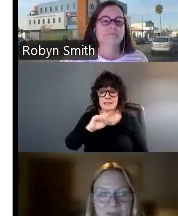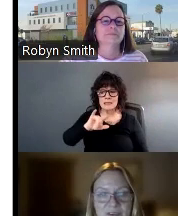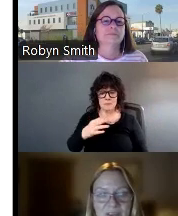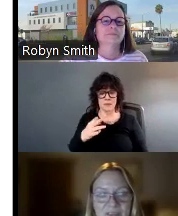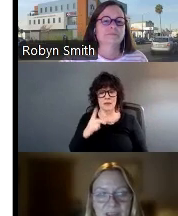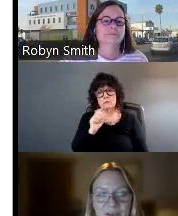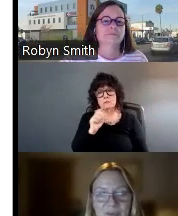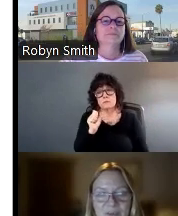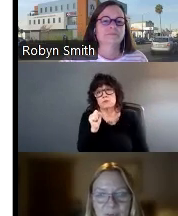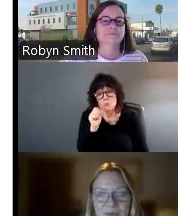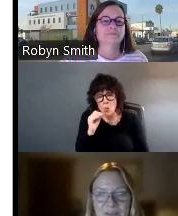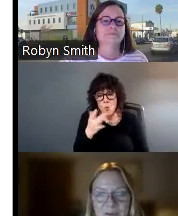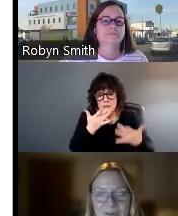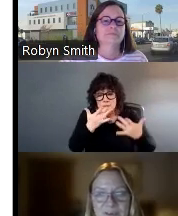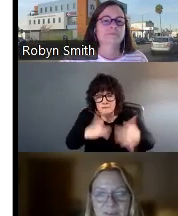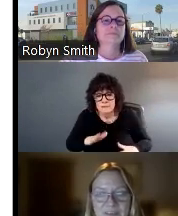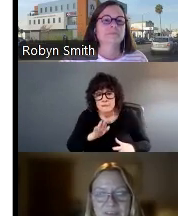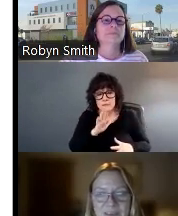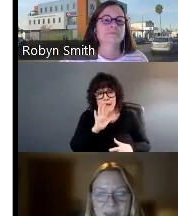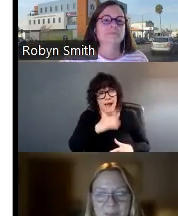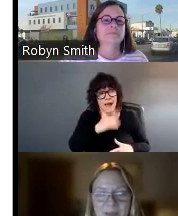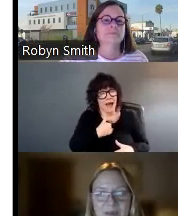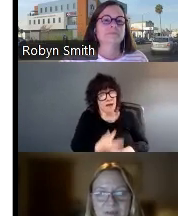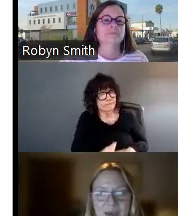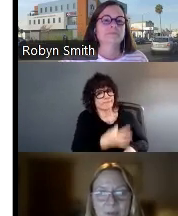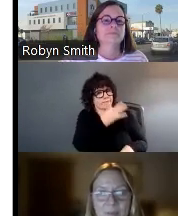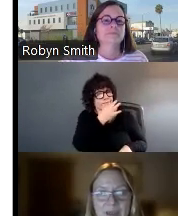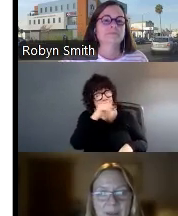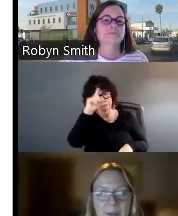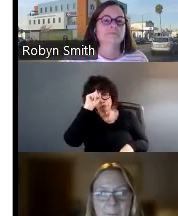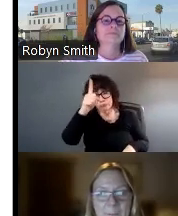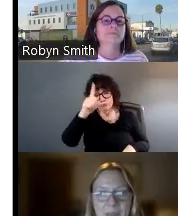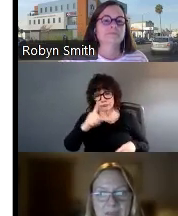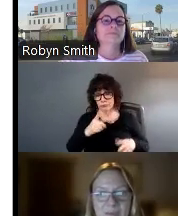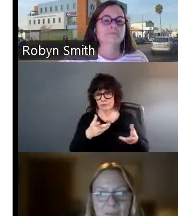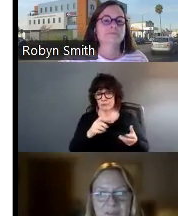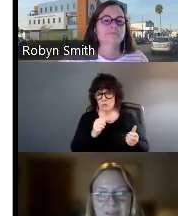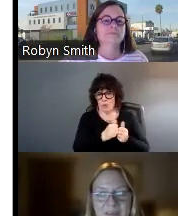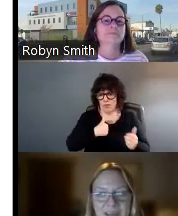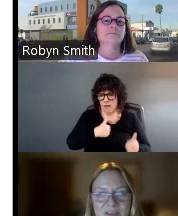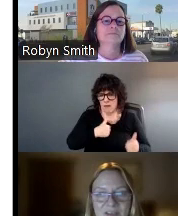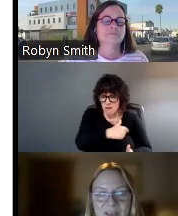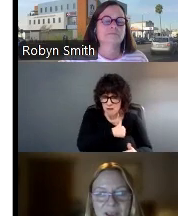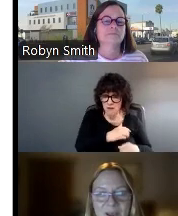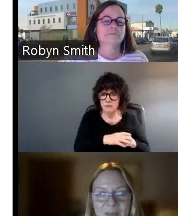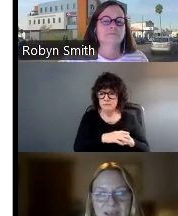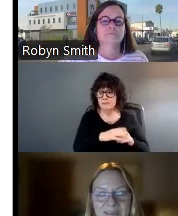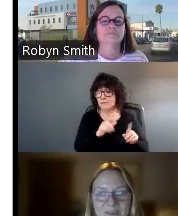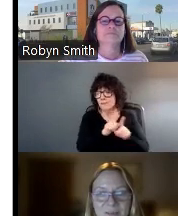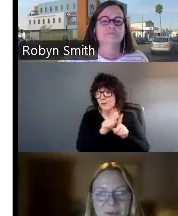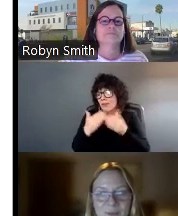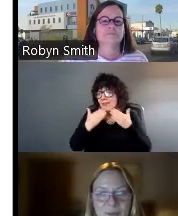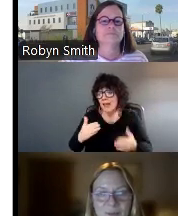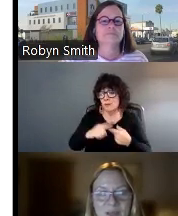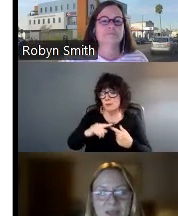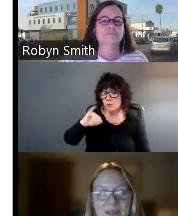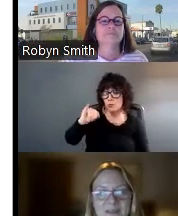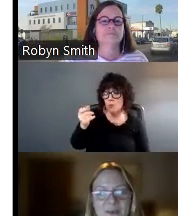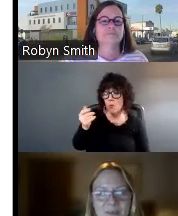our captioner. Thank you so much, Language Justice team, for helping make this presentation